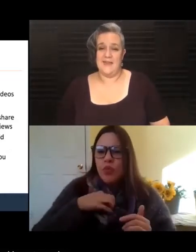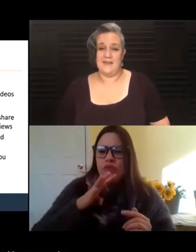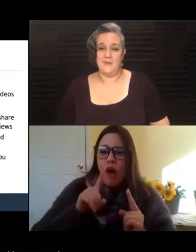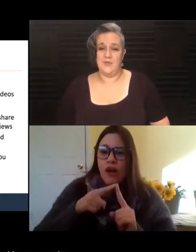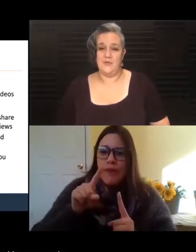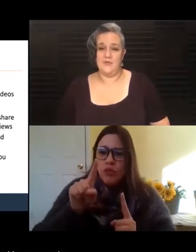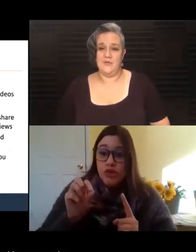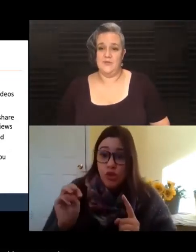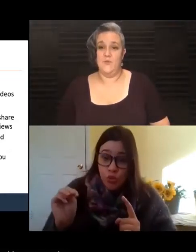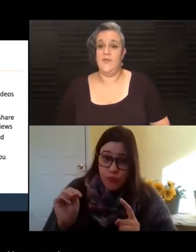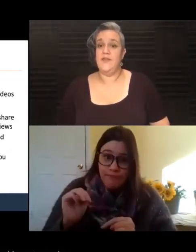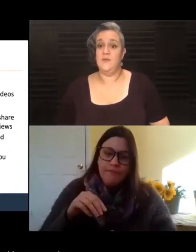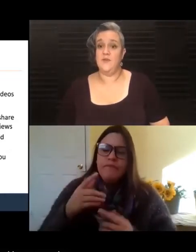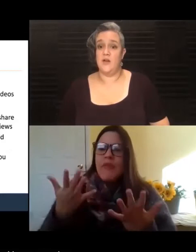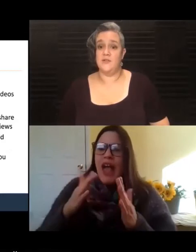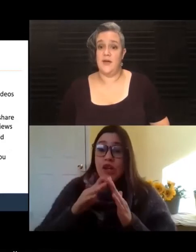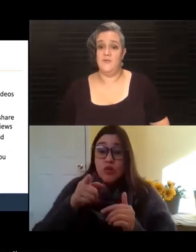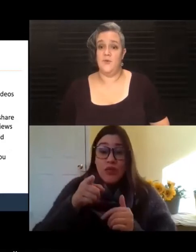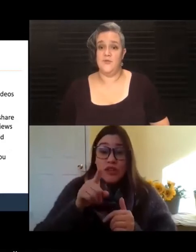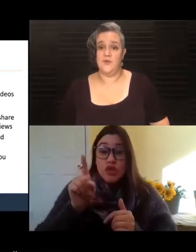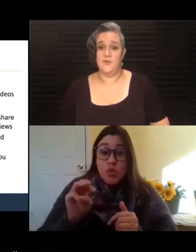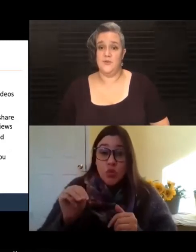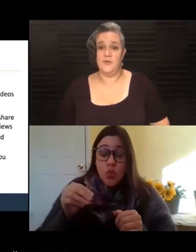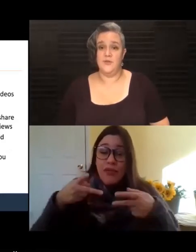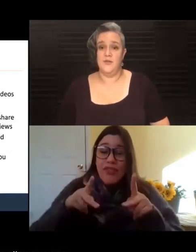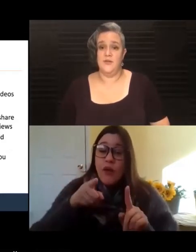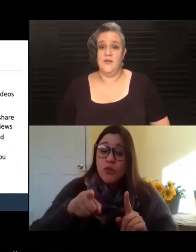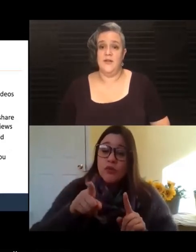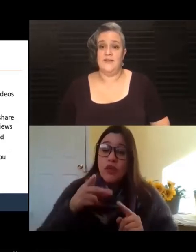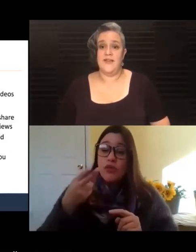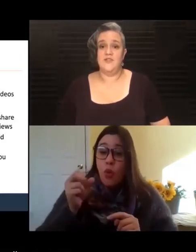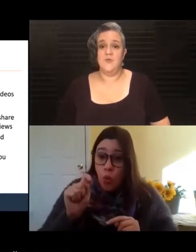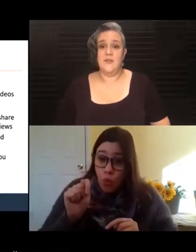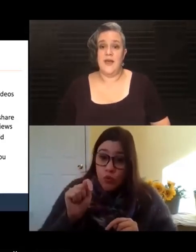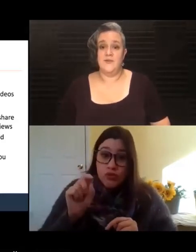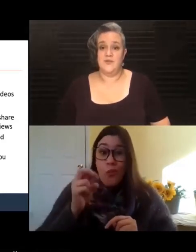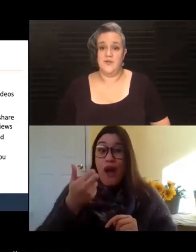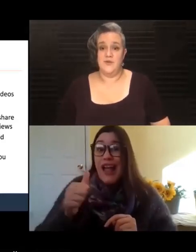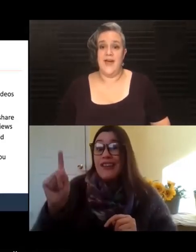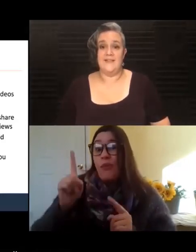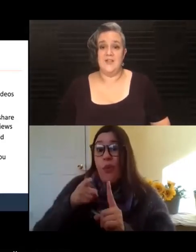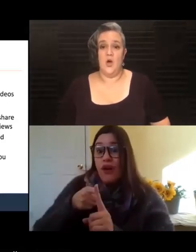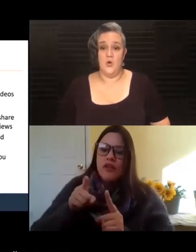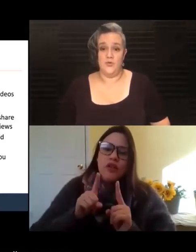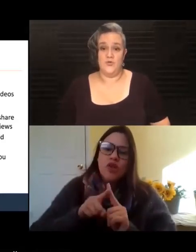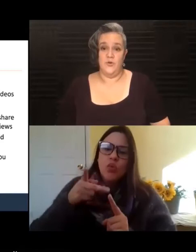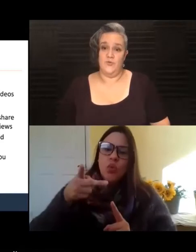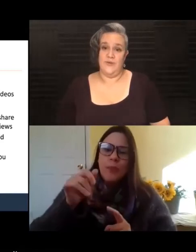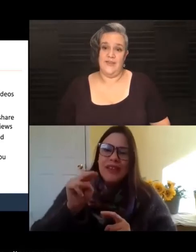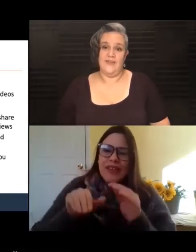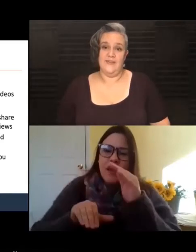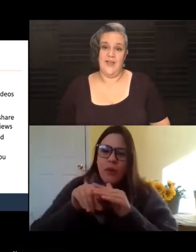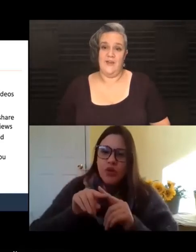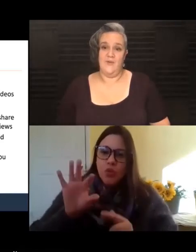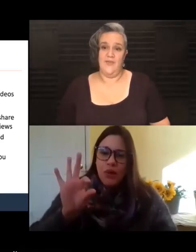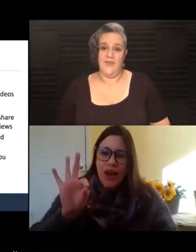that accessible. One thing that we've talked about for Zoom is that Zoom allows you, as the host, or